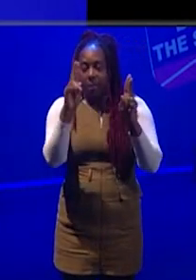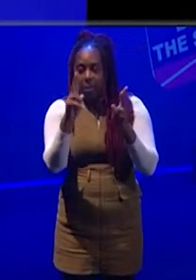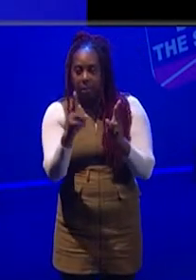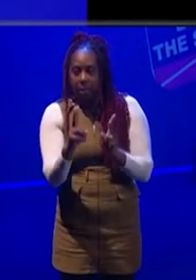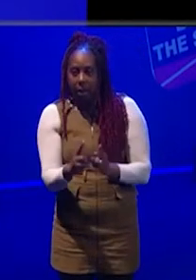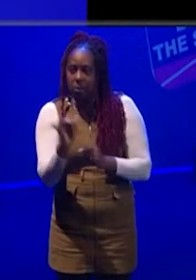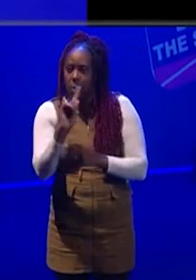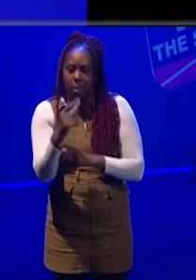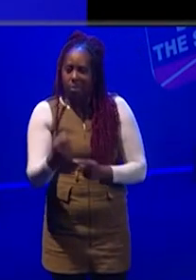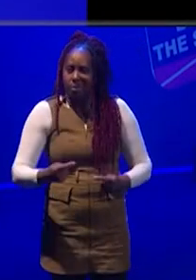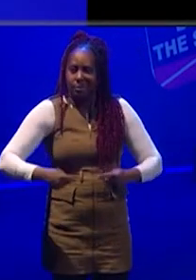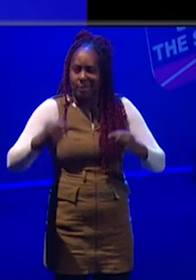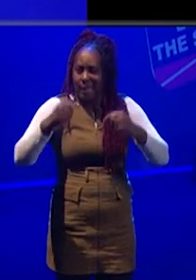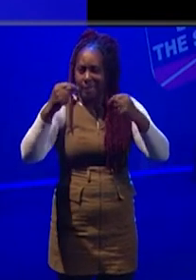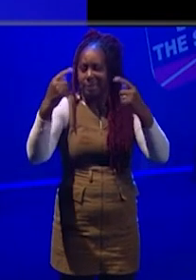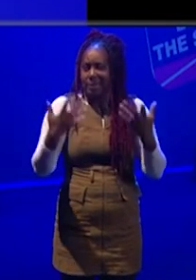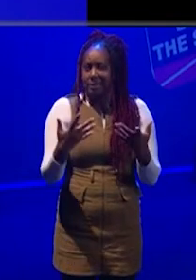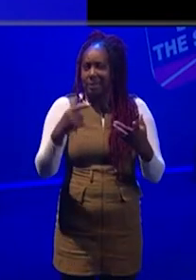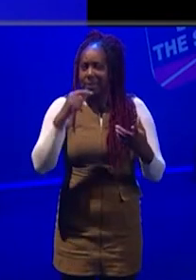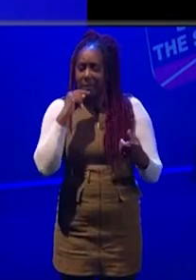that are facing the industry today?